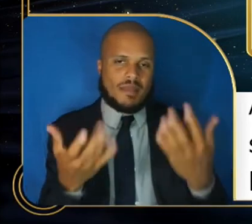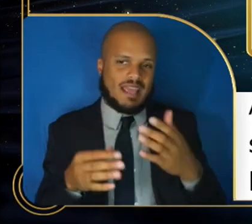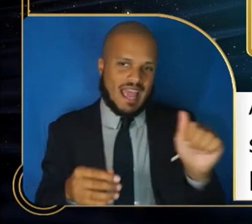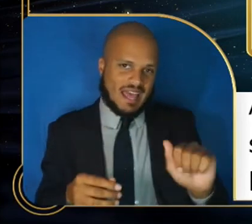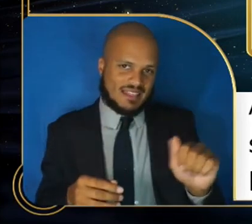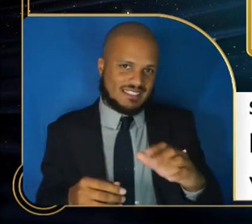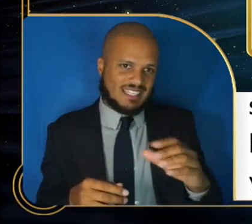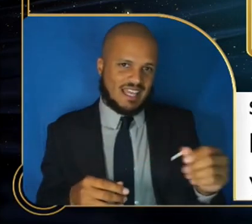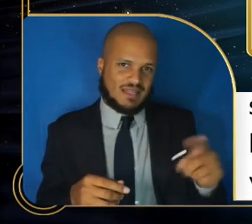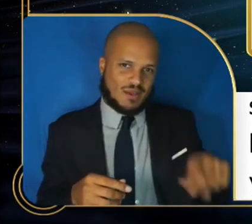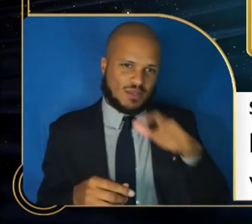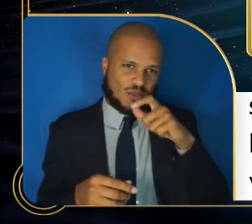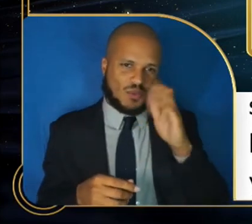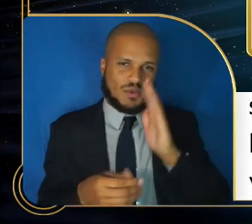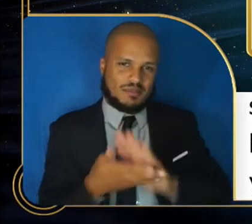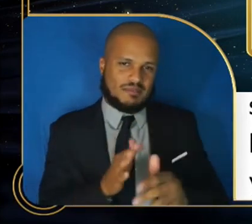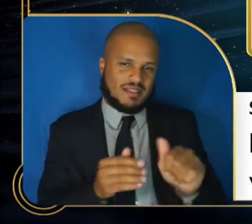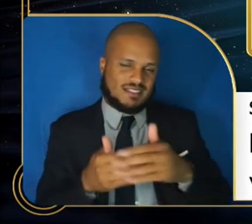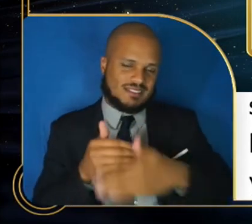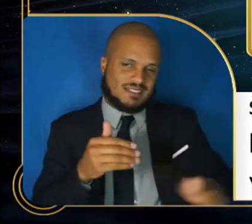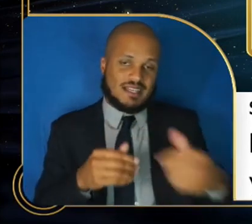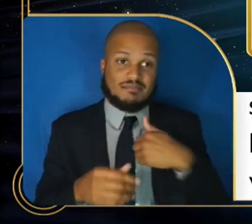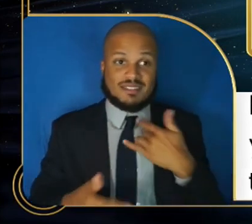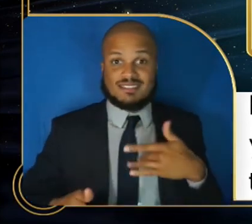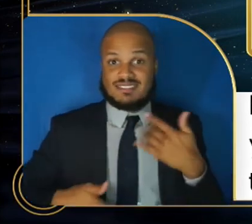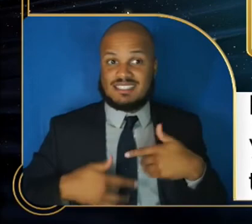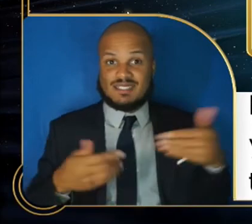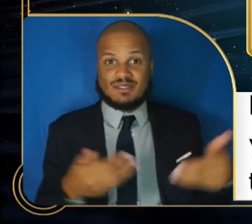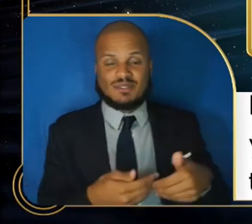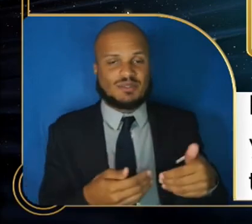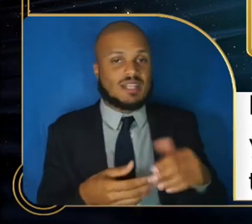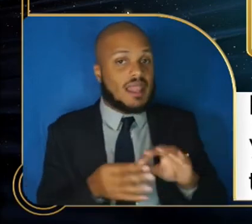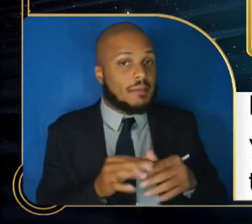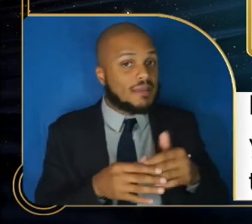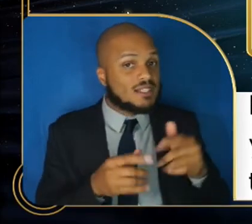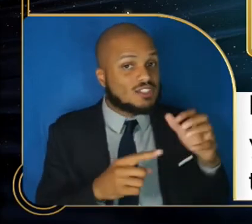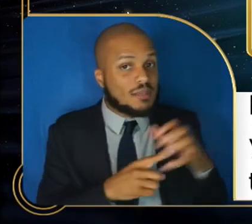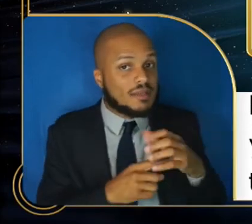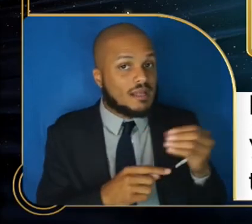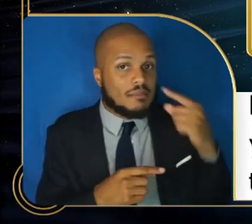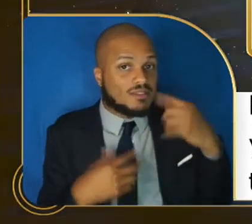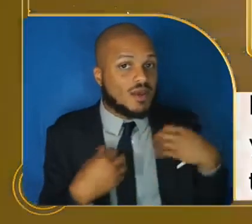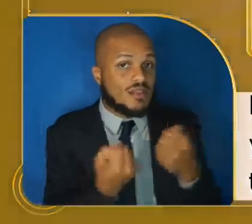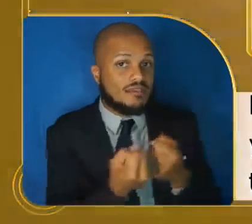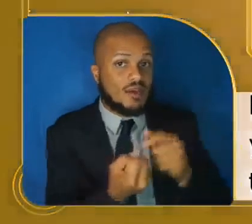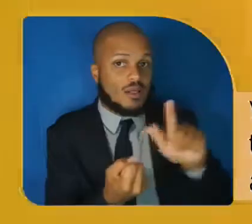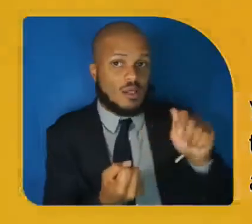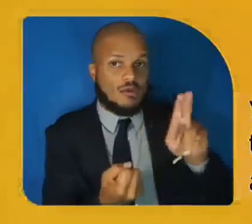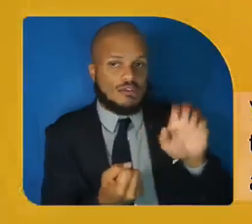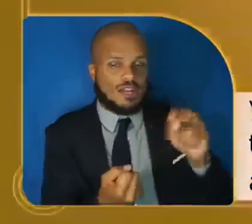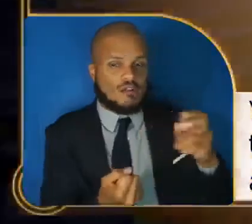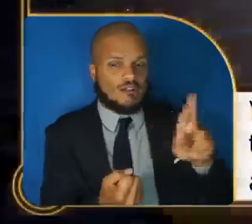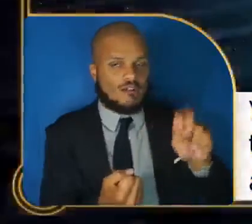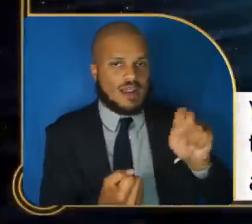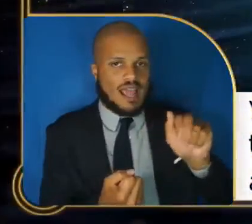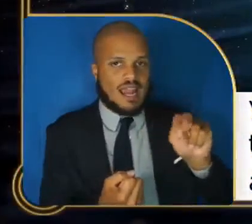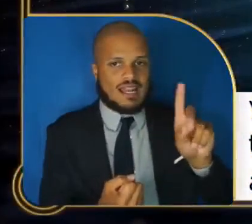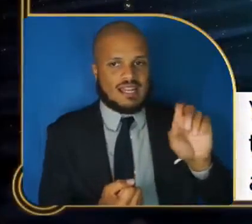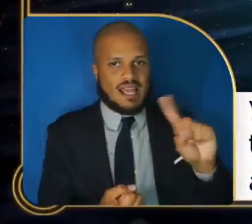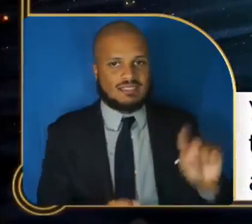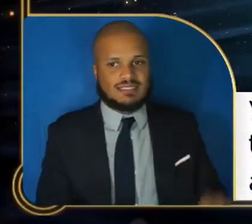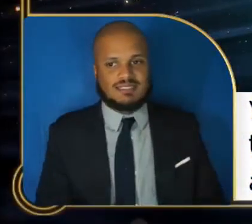her. I'm excited to introduce Olympic champion and mental health advocate, Laurie Hernandez.